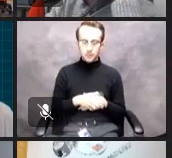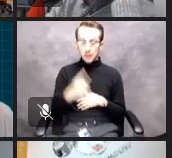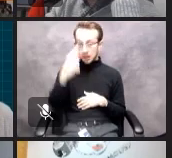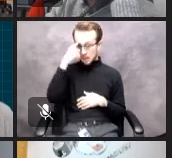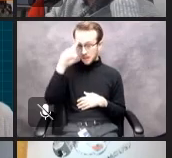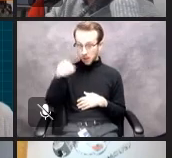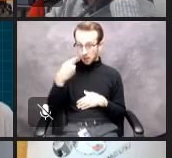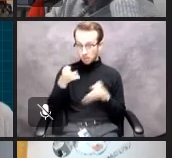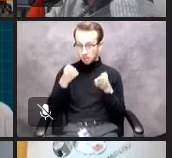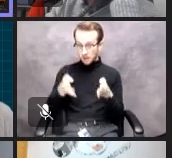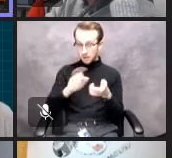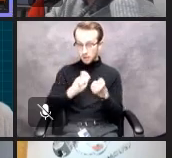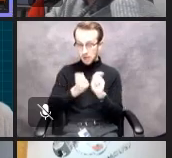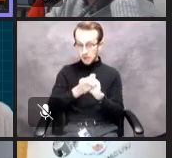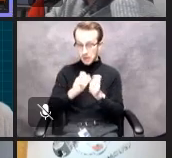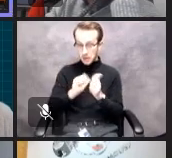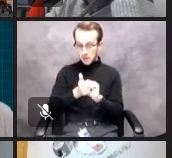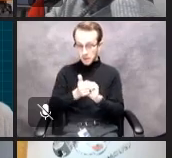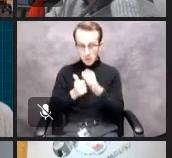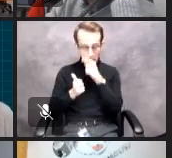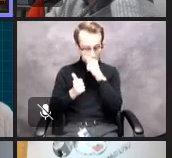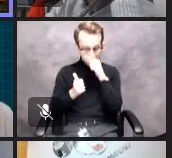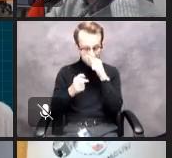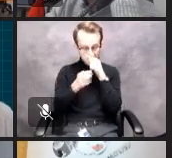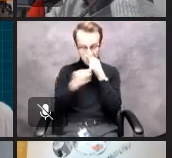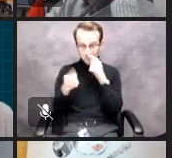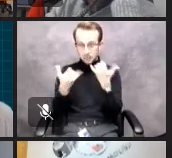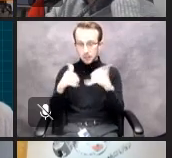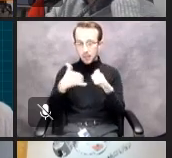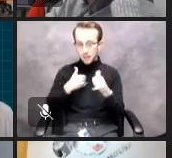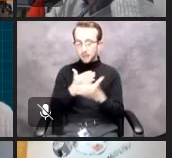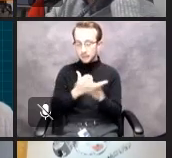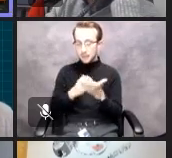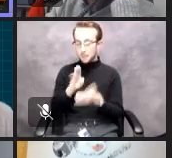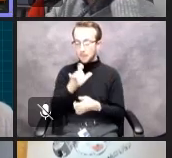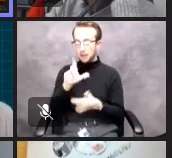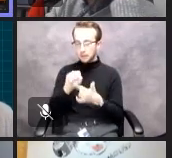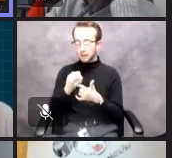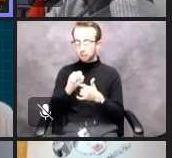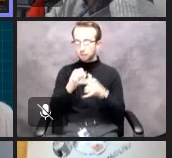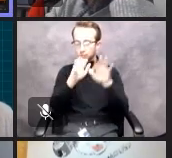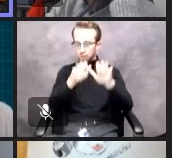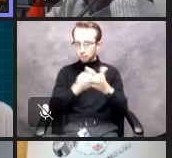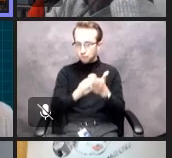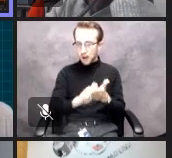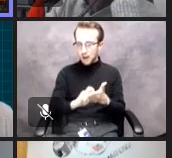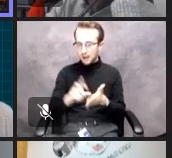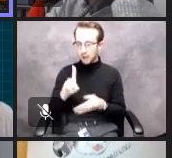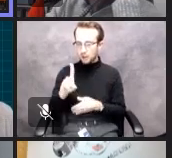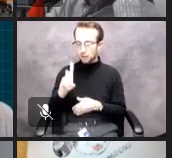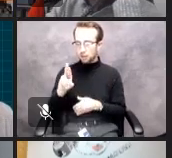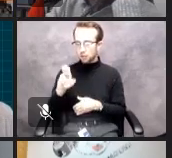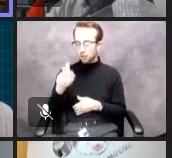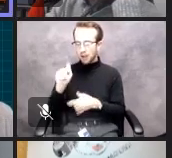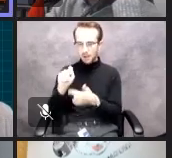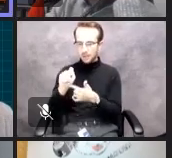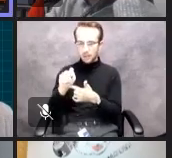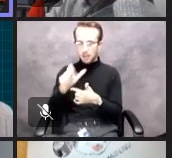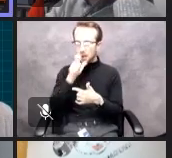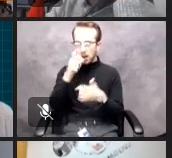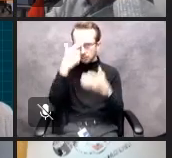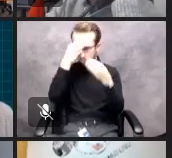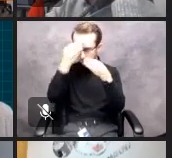is they are still having bills drafted, so they're just not disclosing them to everybody. So I